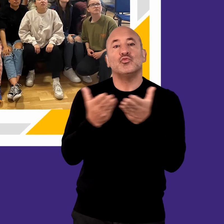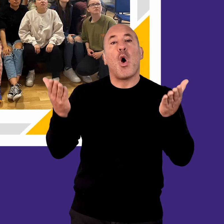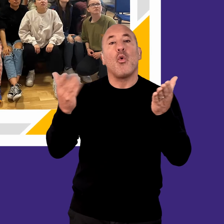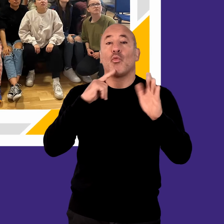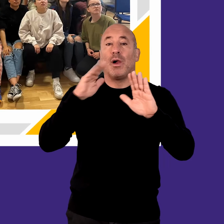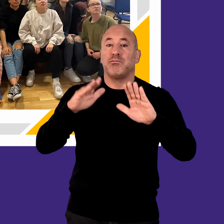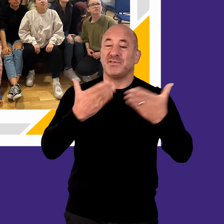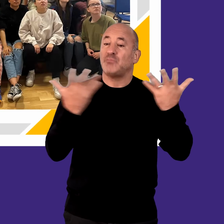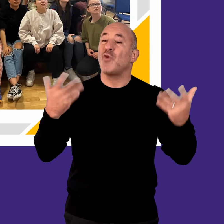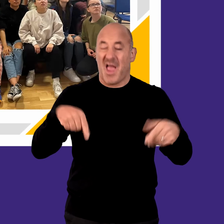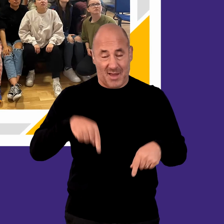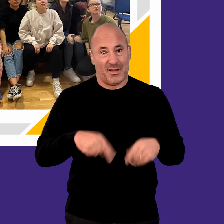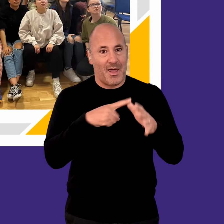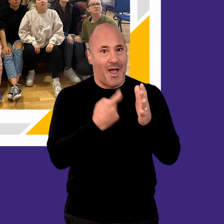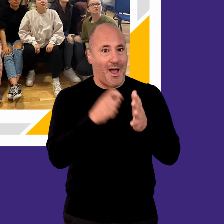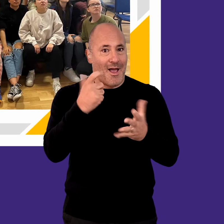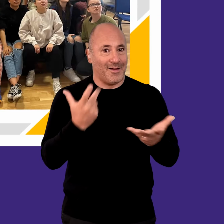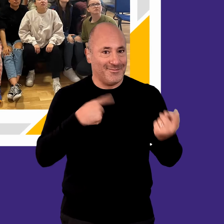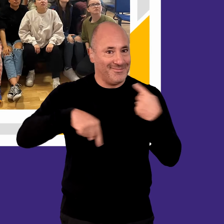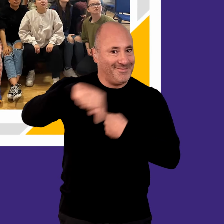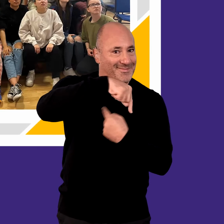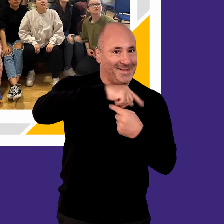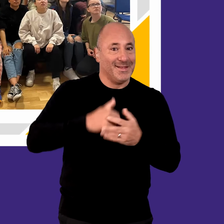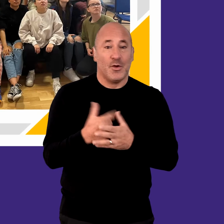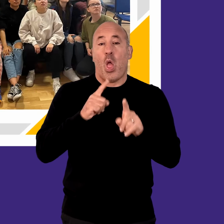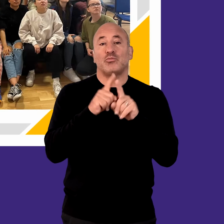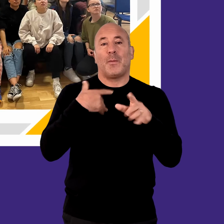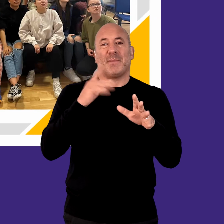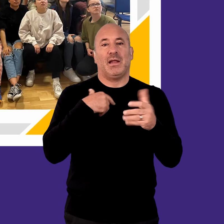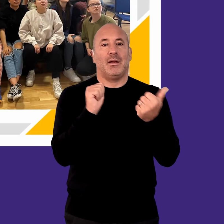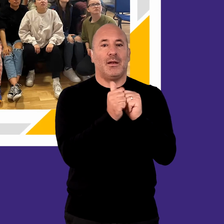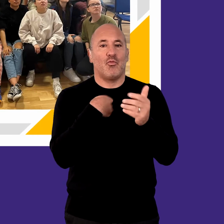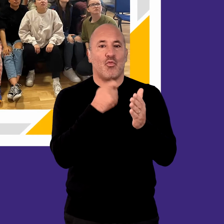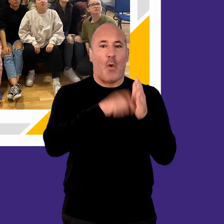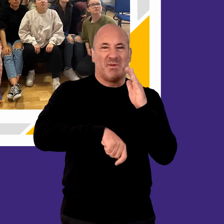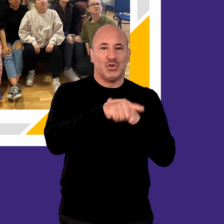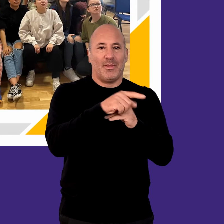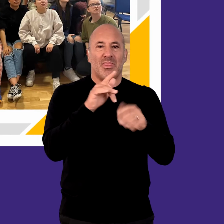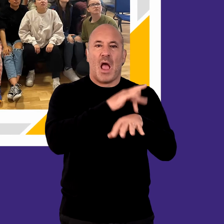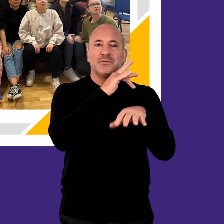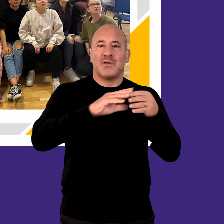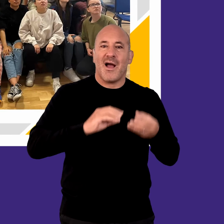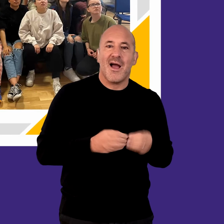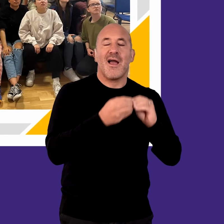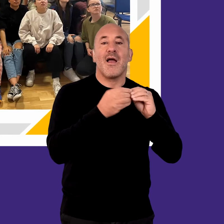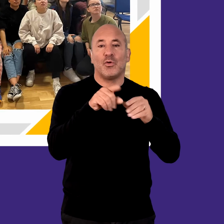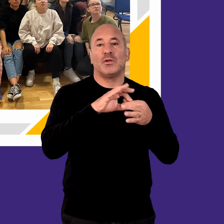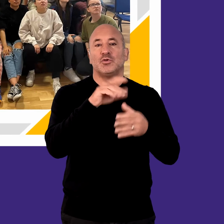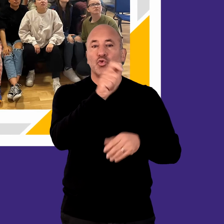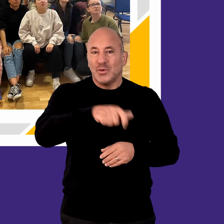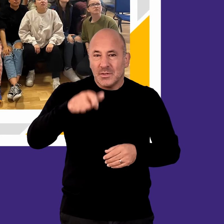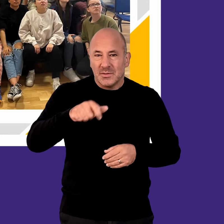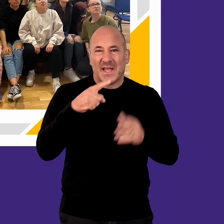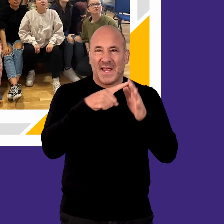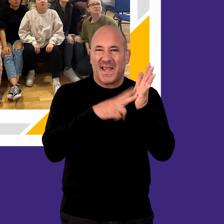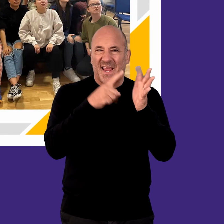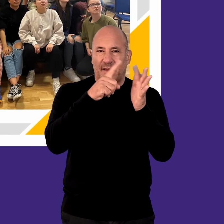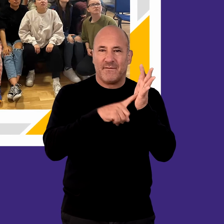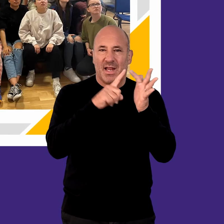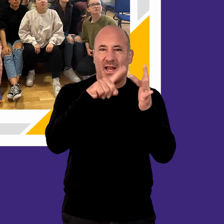we'll be presenting at ARC. We've also co-commissioned theatre makers to create work with the students, most notably Eve